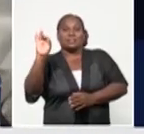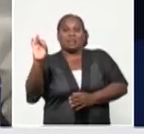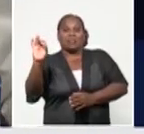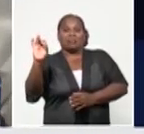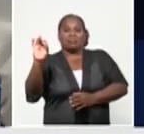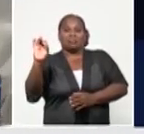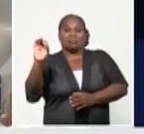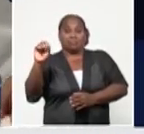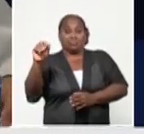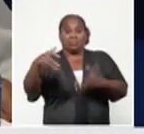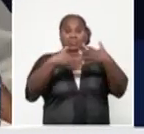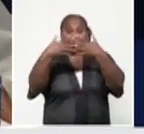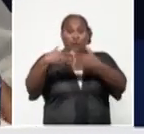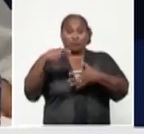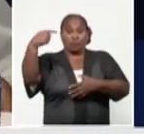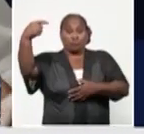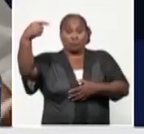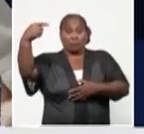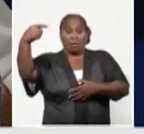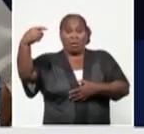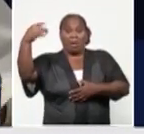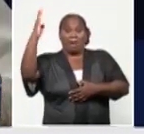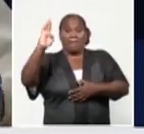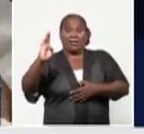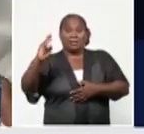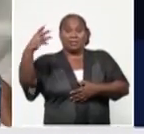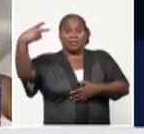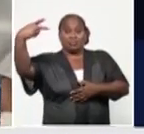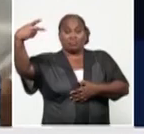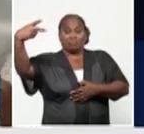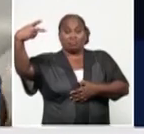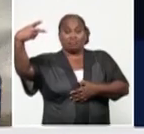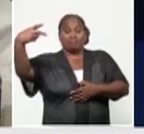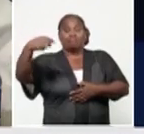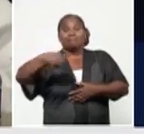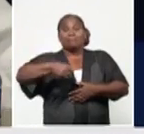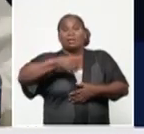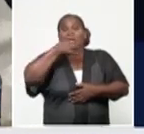1,237 COVID-19 fatalities yesterday. This is the